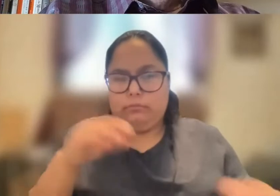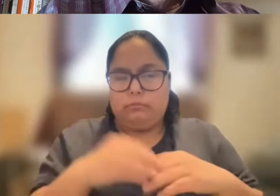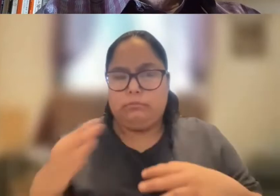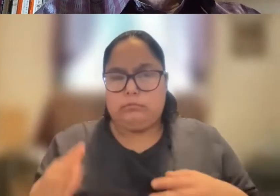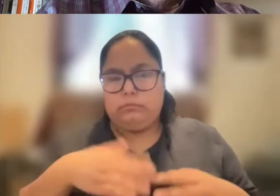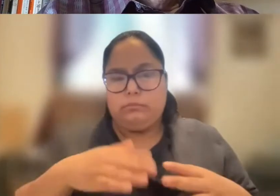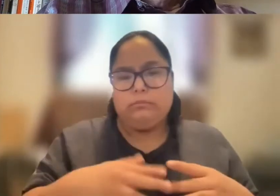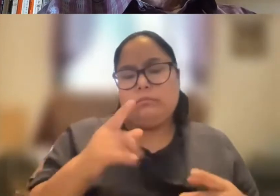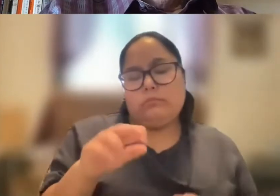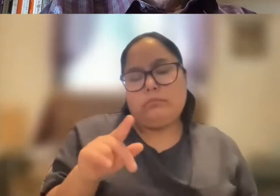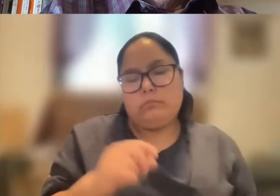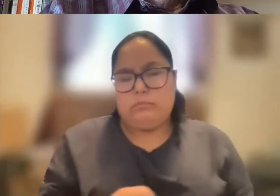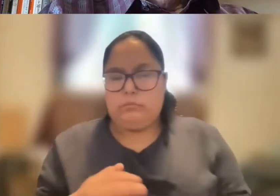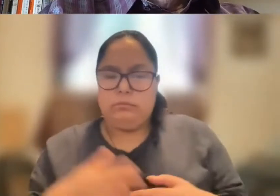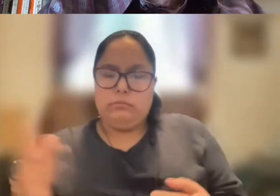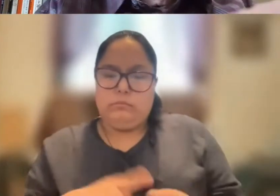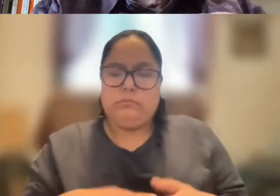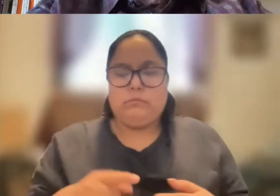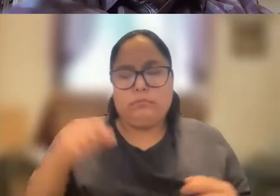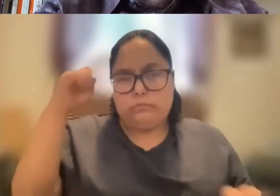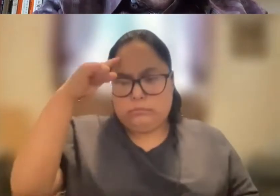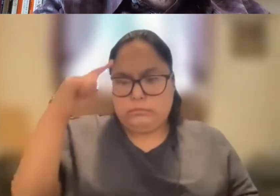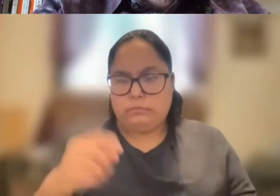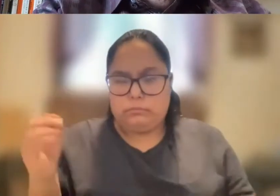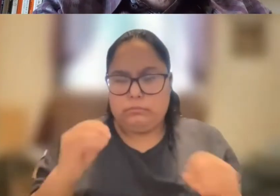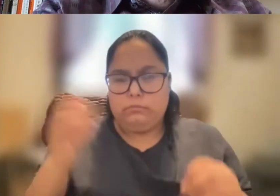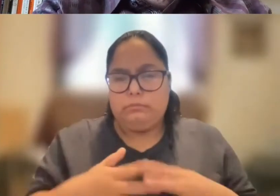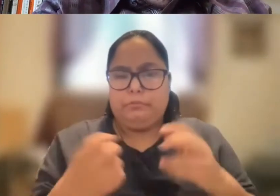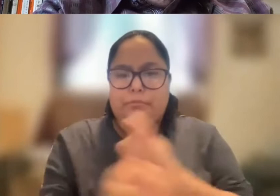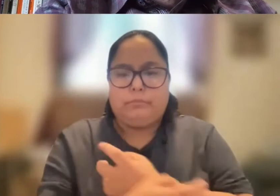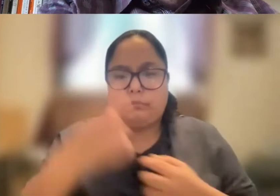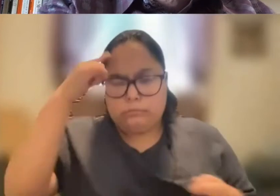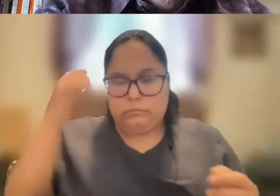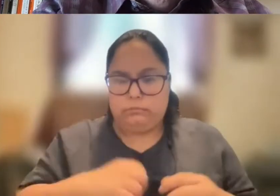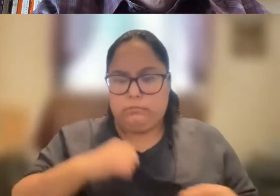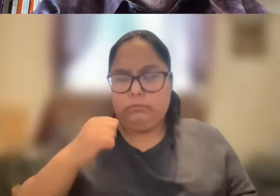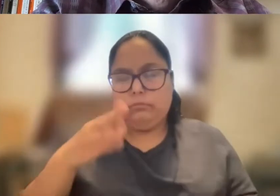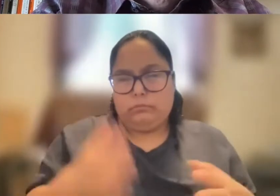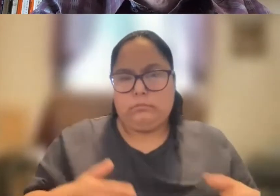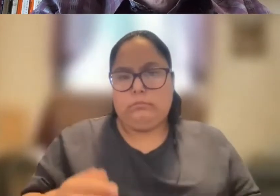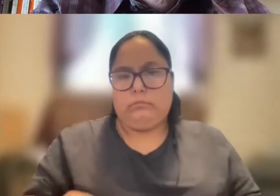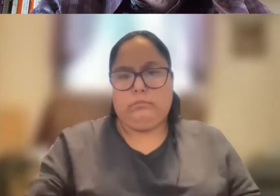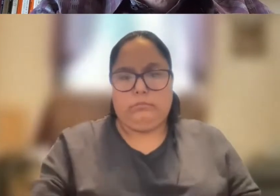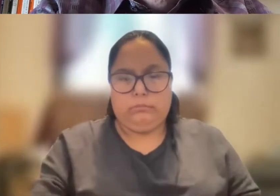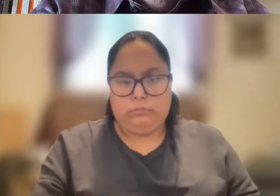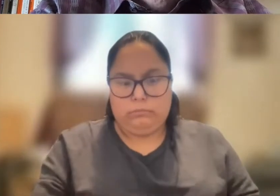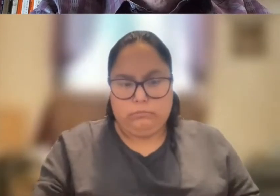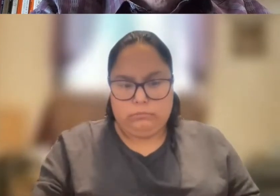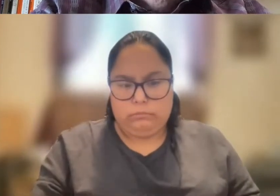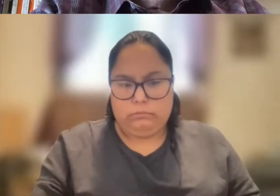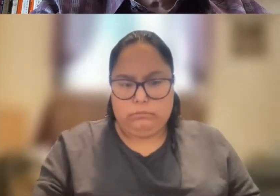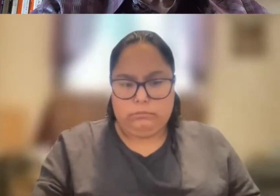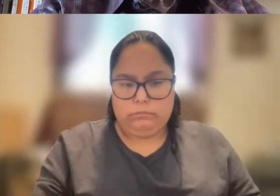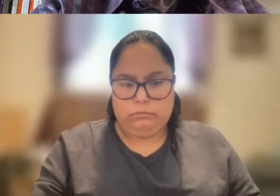to transition, and then nothing changes. They come back as a soldier. Yeah. We now have gone, we've got a